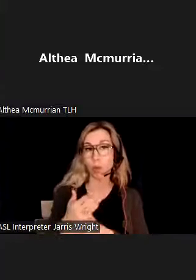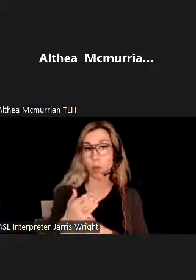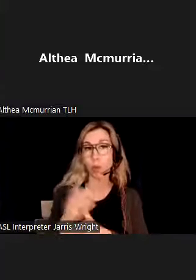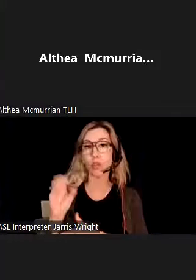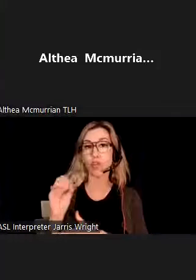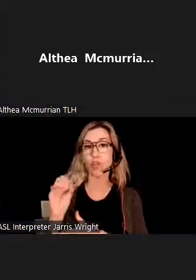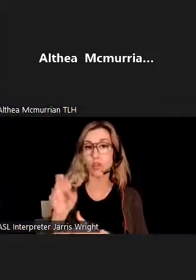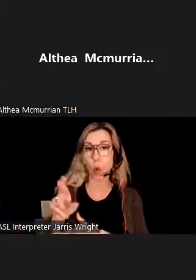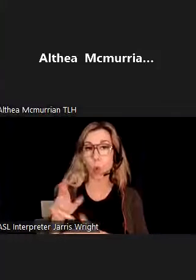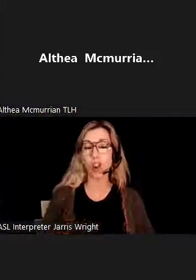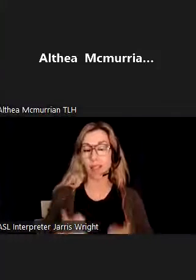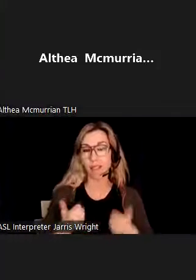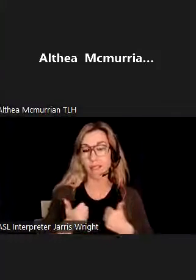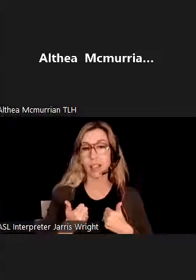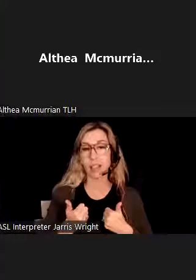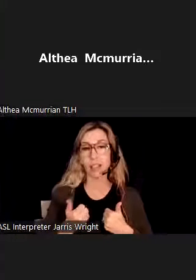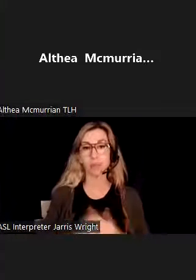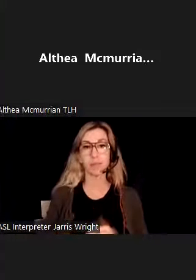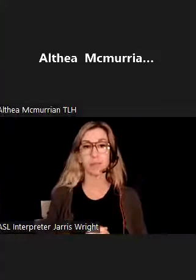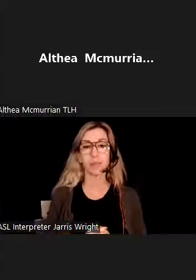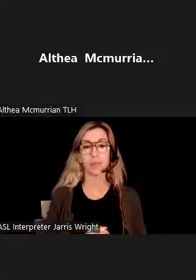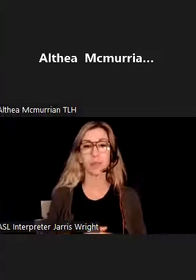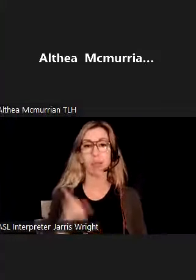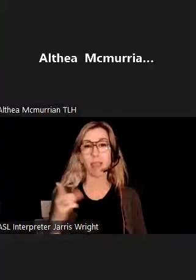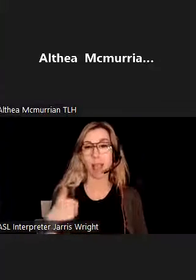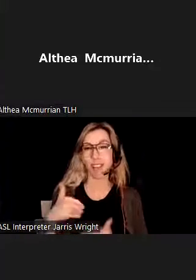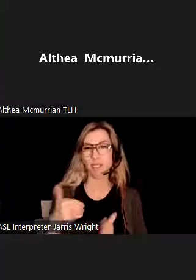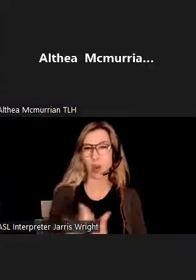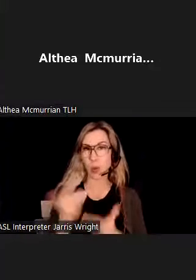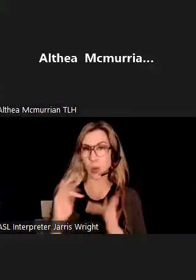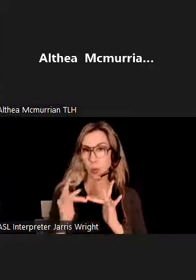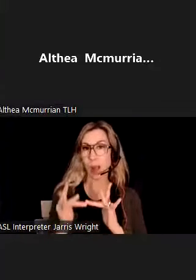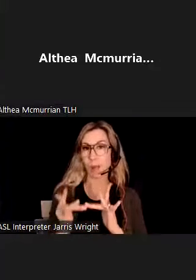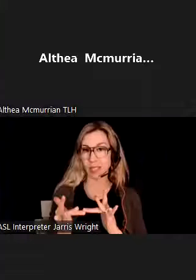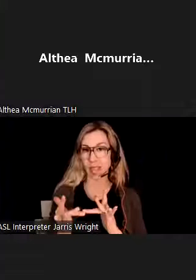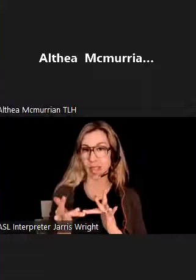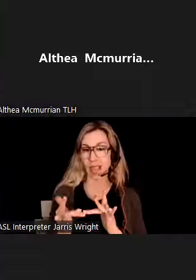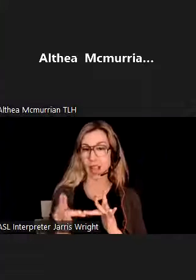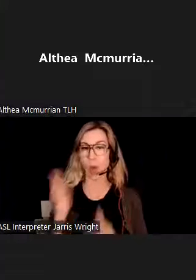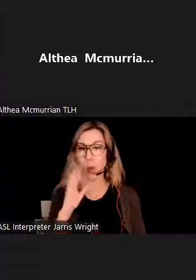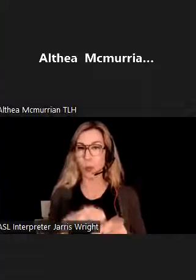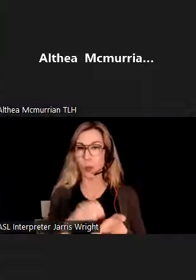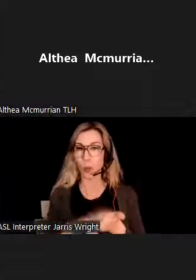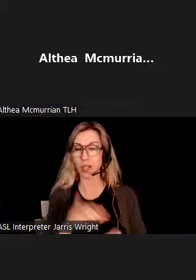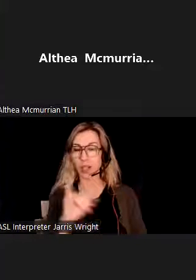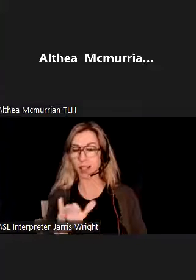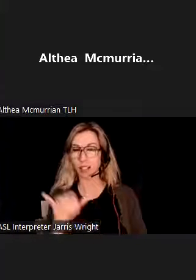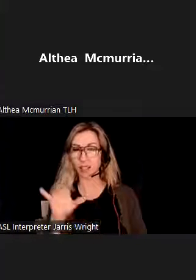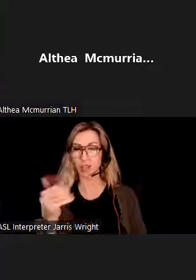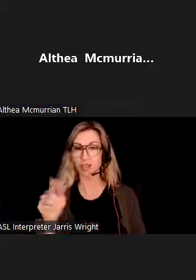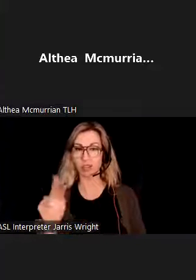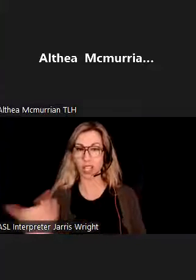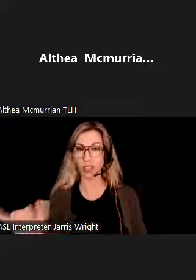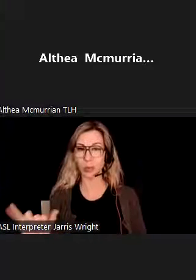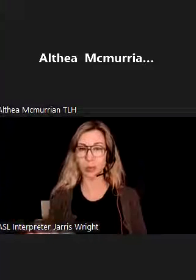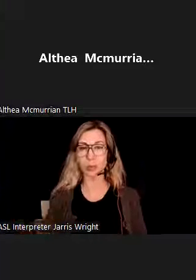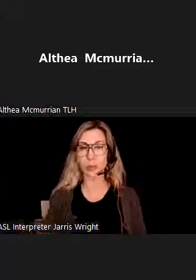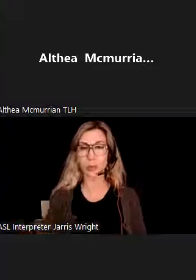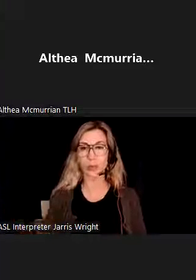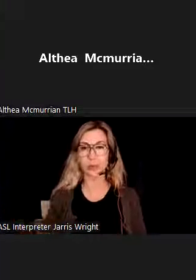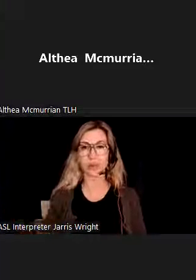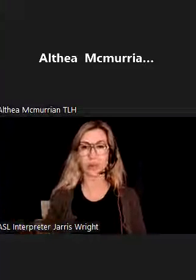And they have a new website in the light, so I'll put that info in the chat also. Thank you. Thank